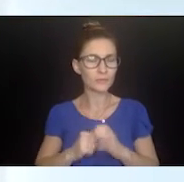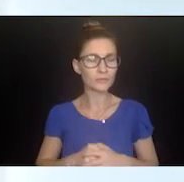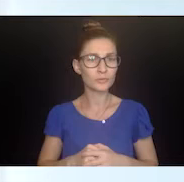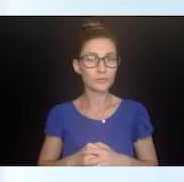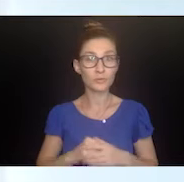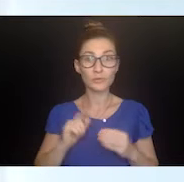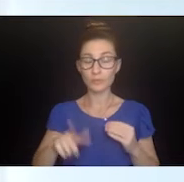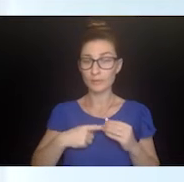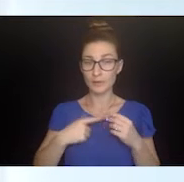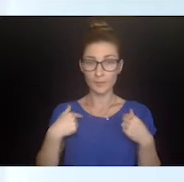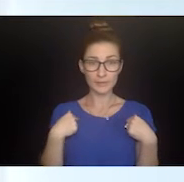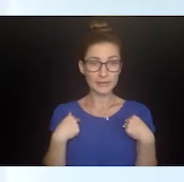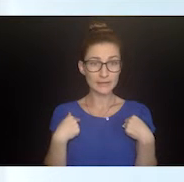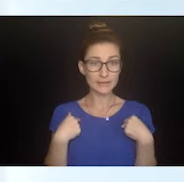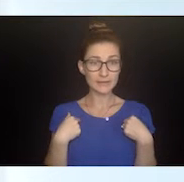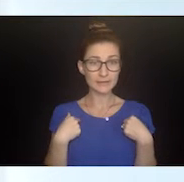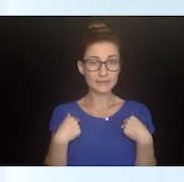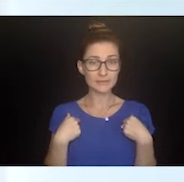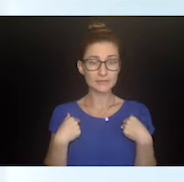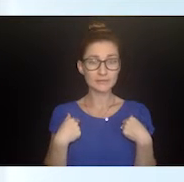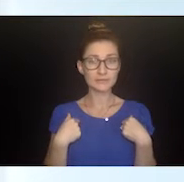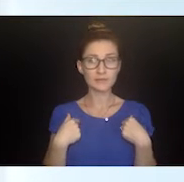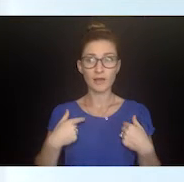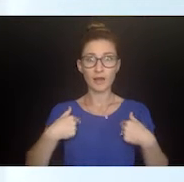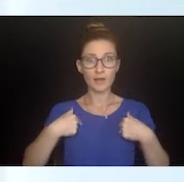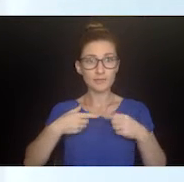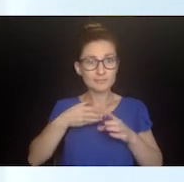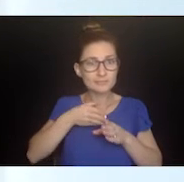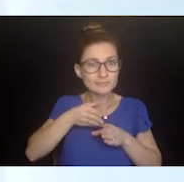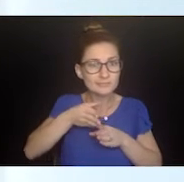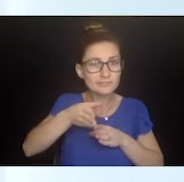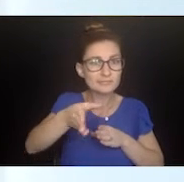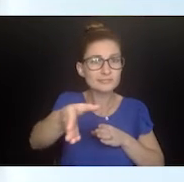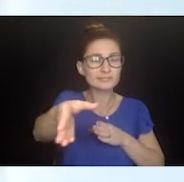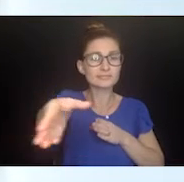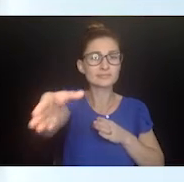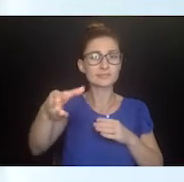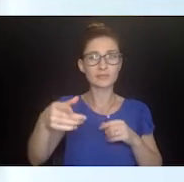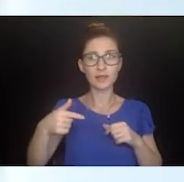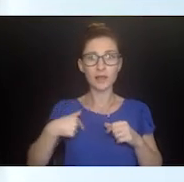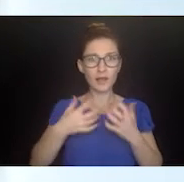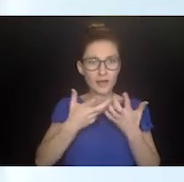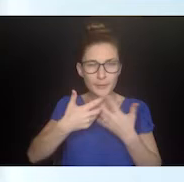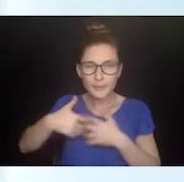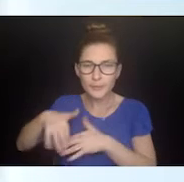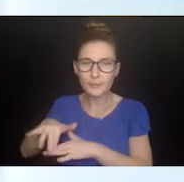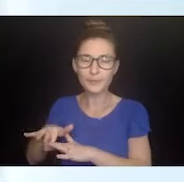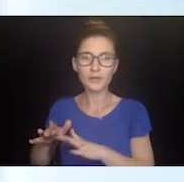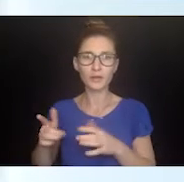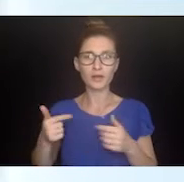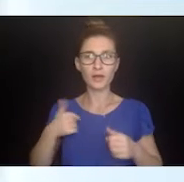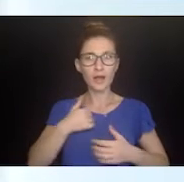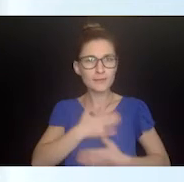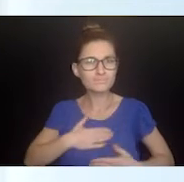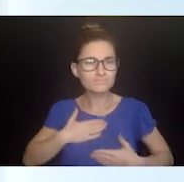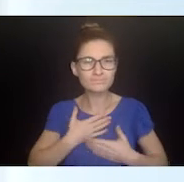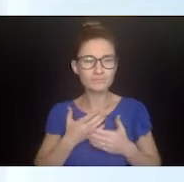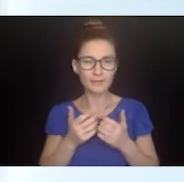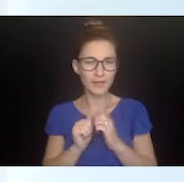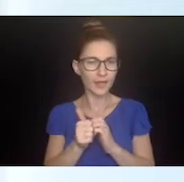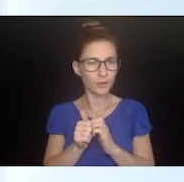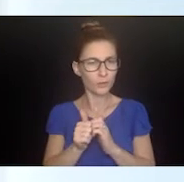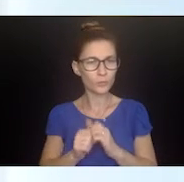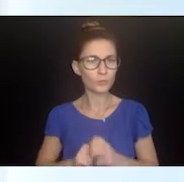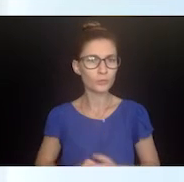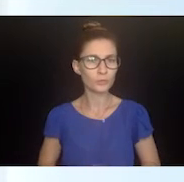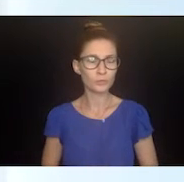And what about me? How was I going to have a career? How was I going to make that happen? How was I going to find joy